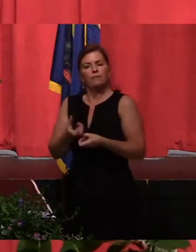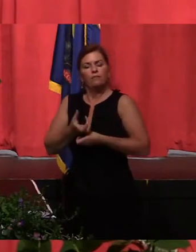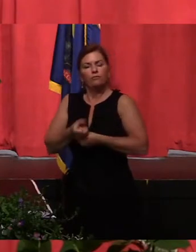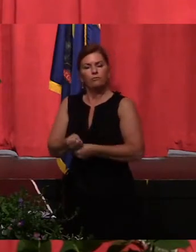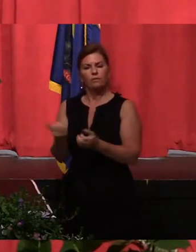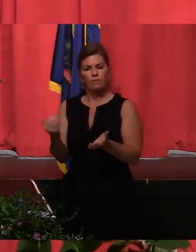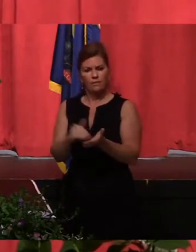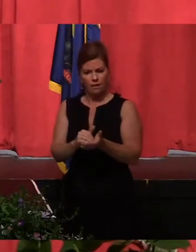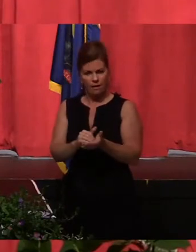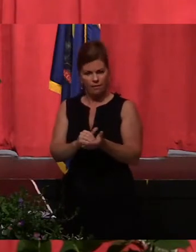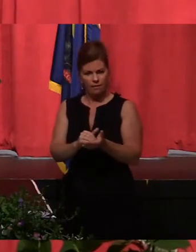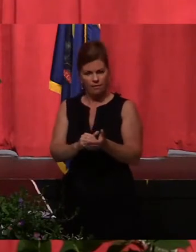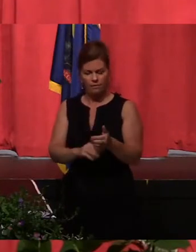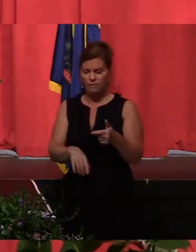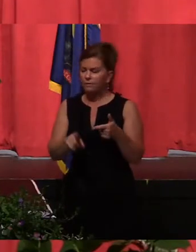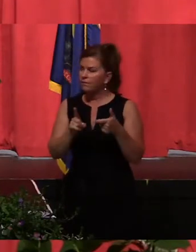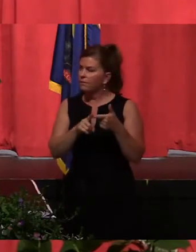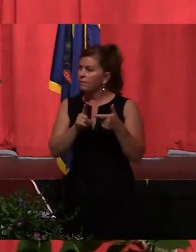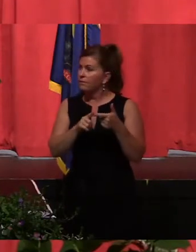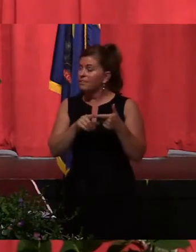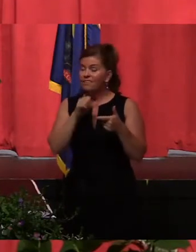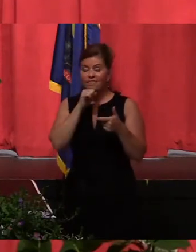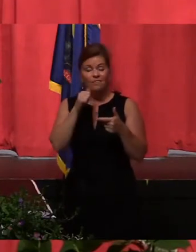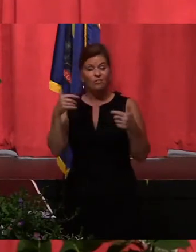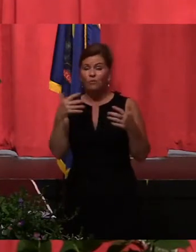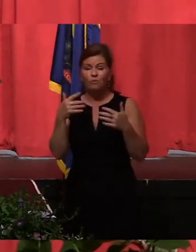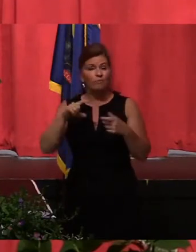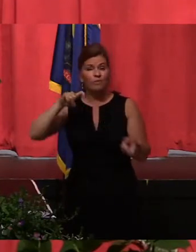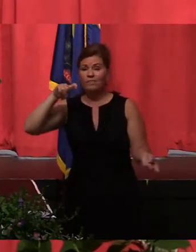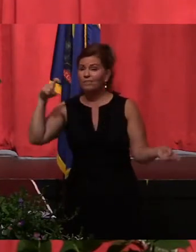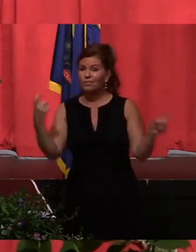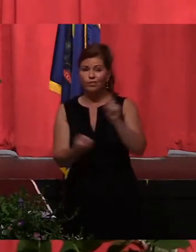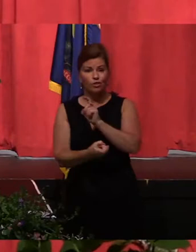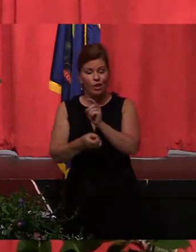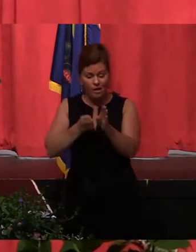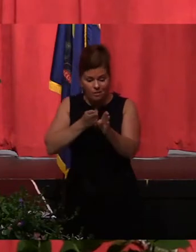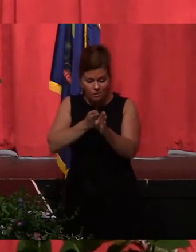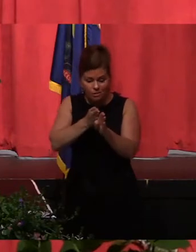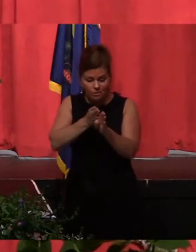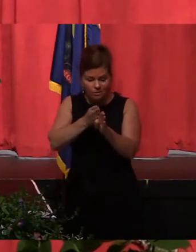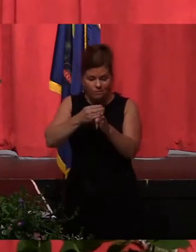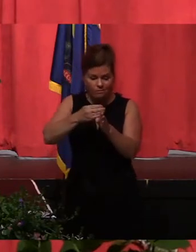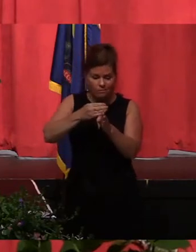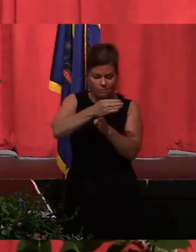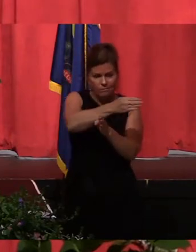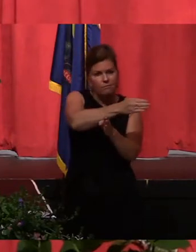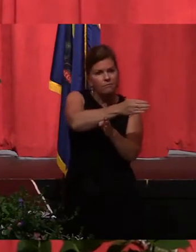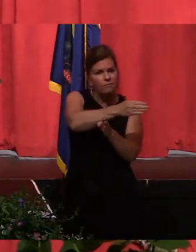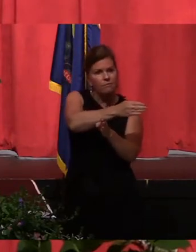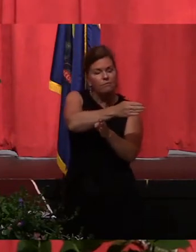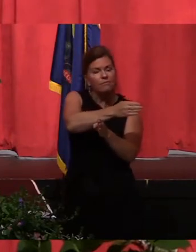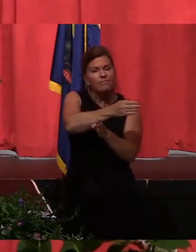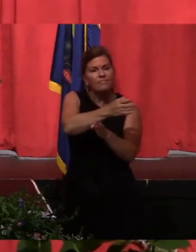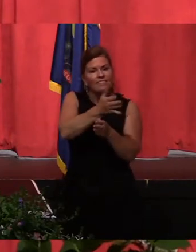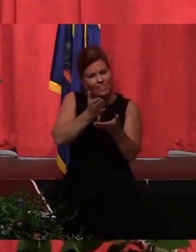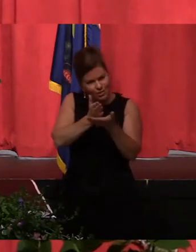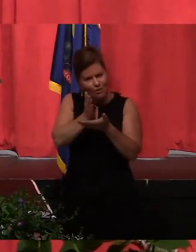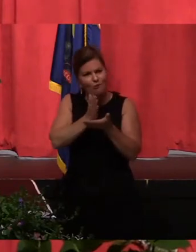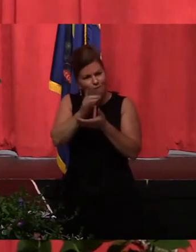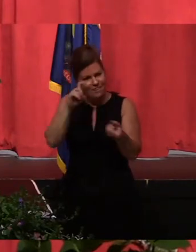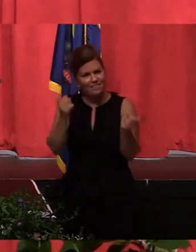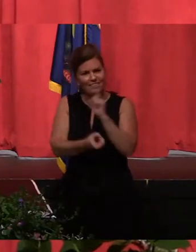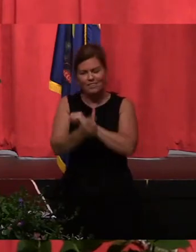2, don't be afraid to change gears in your life. Despite what people may say, it's okay to change your